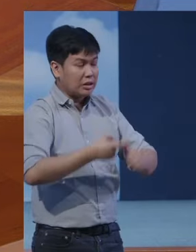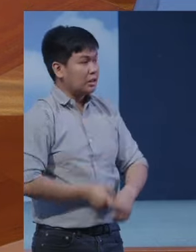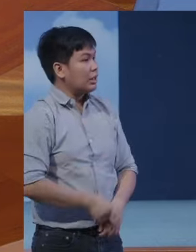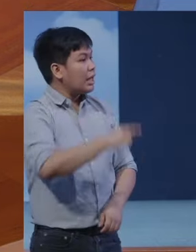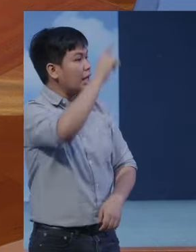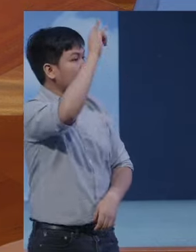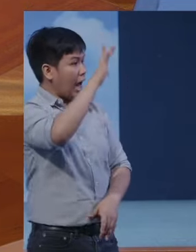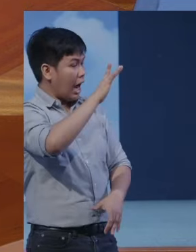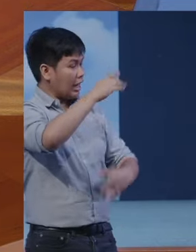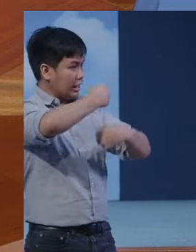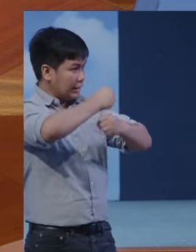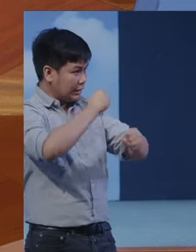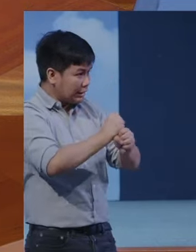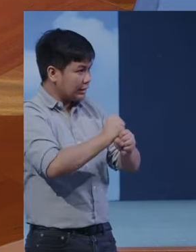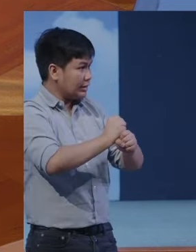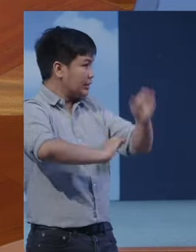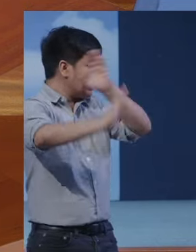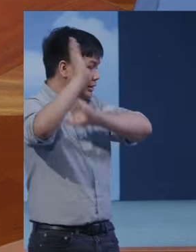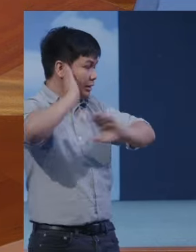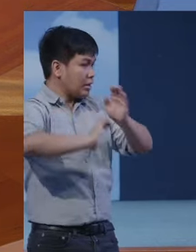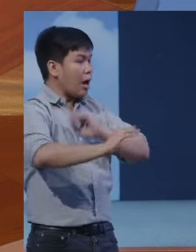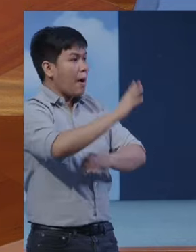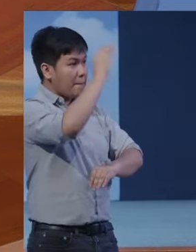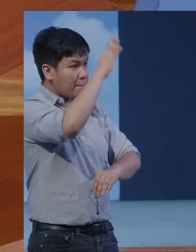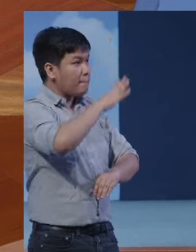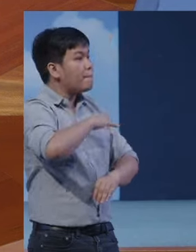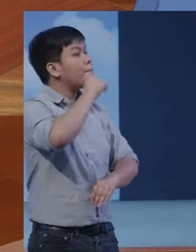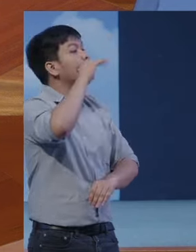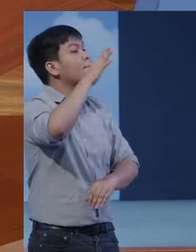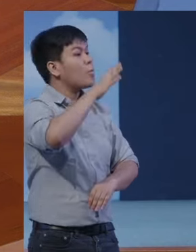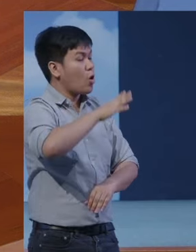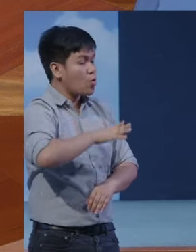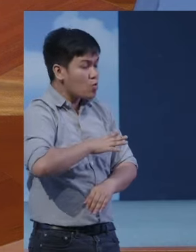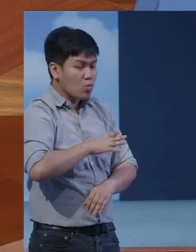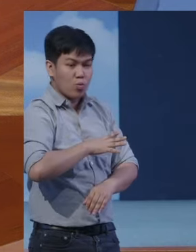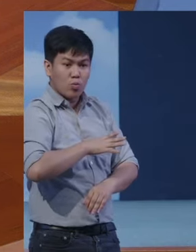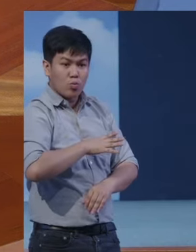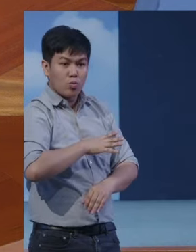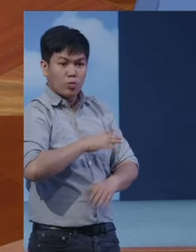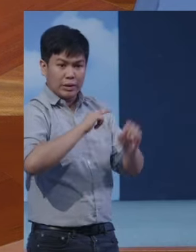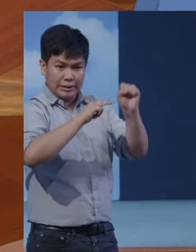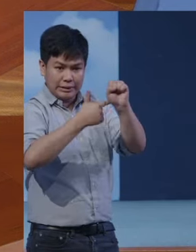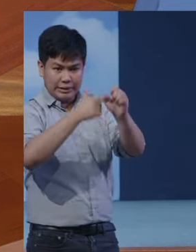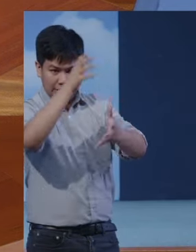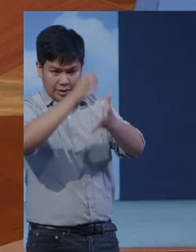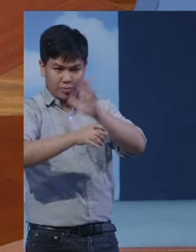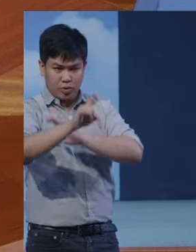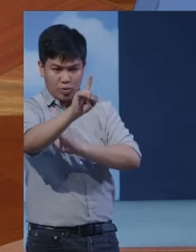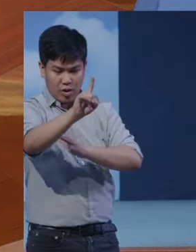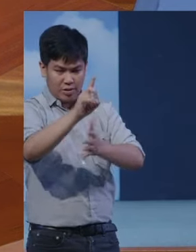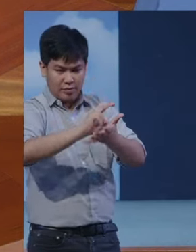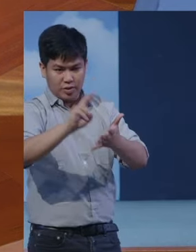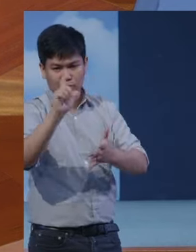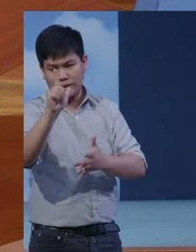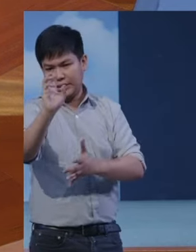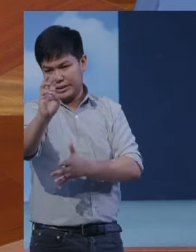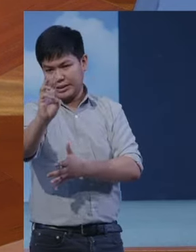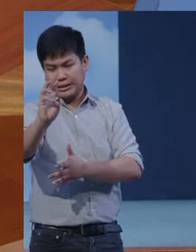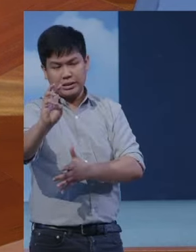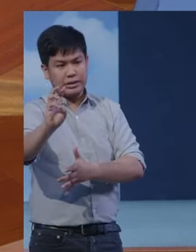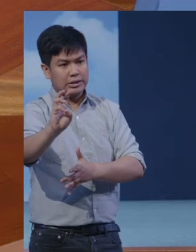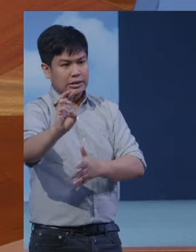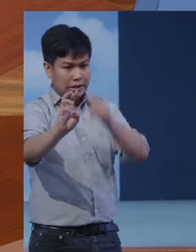created them From the beginning made them male and female natin nabasa y kan 12:6